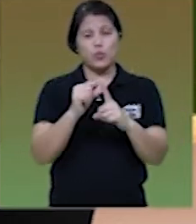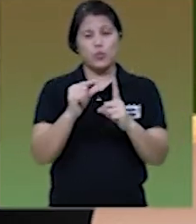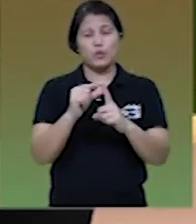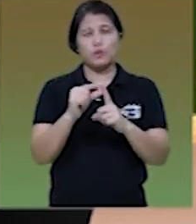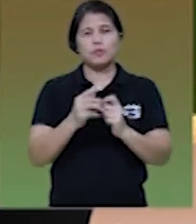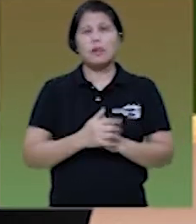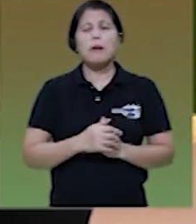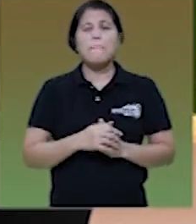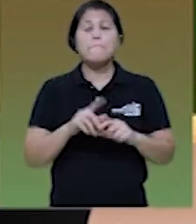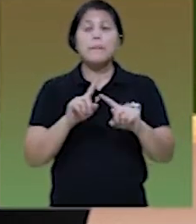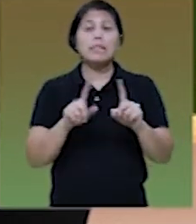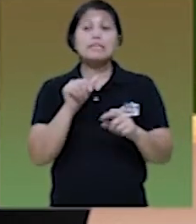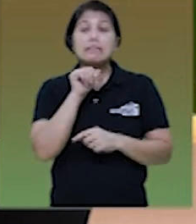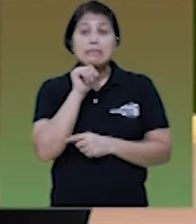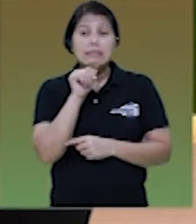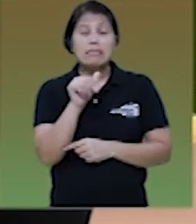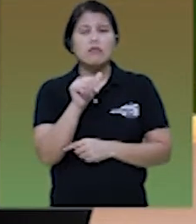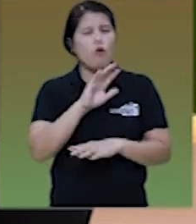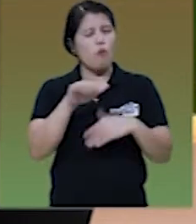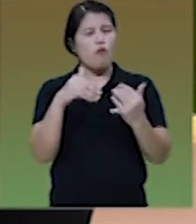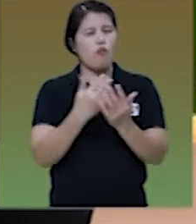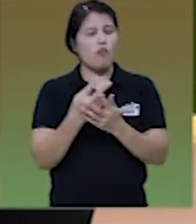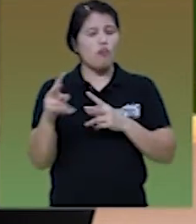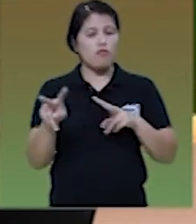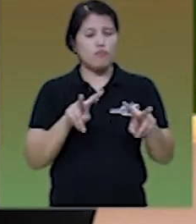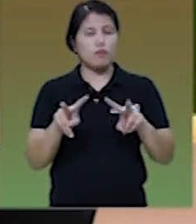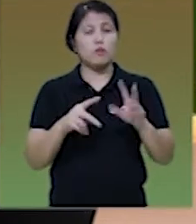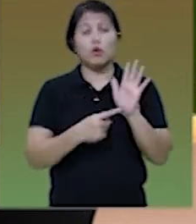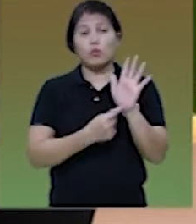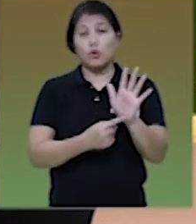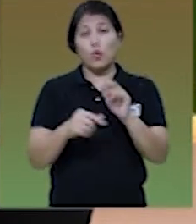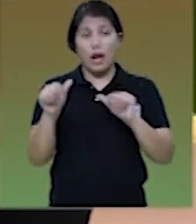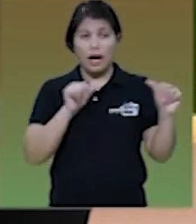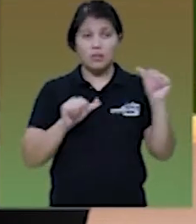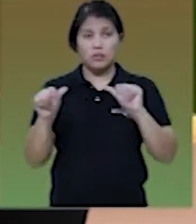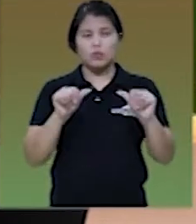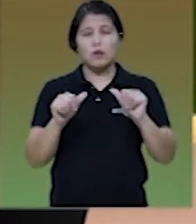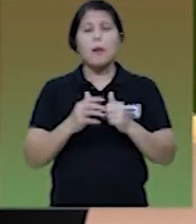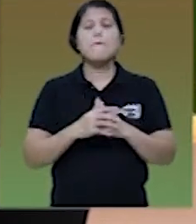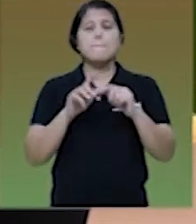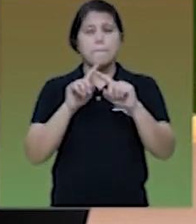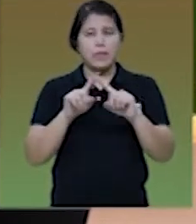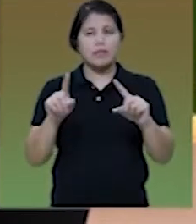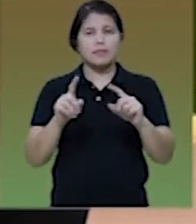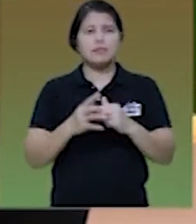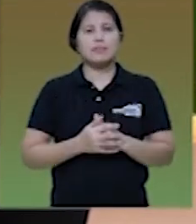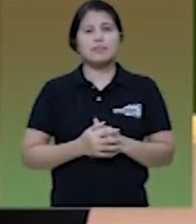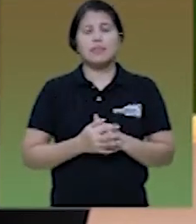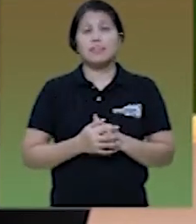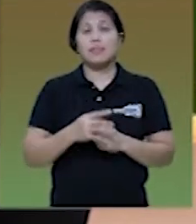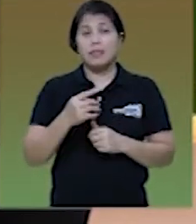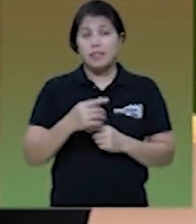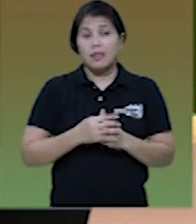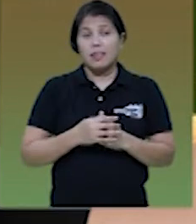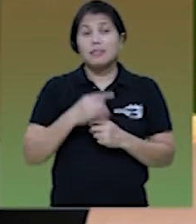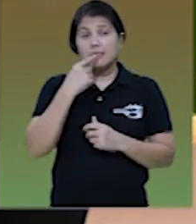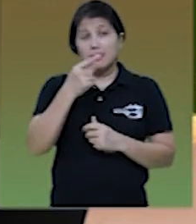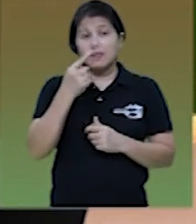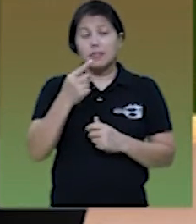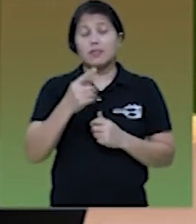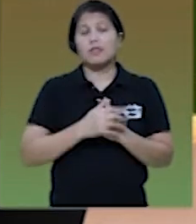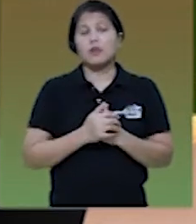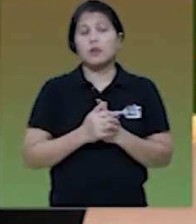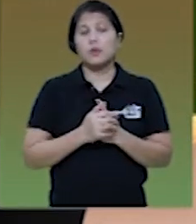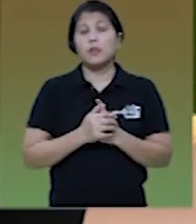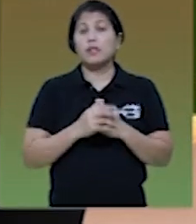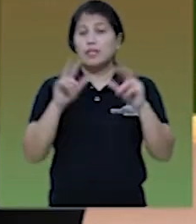But not all verbs show action. Instead, they indicate states of being.